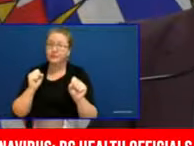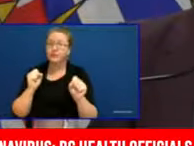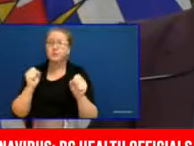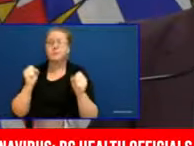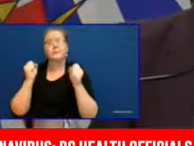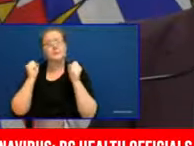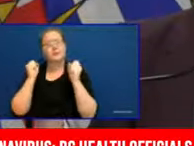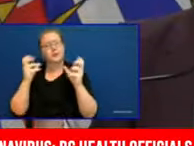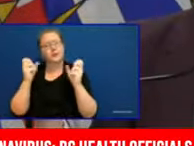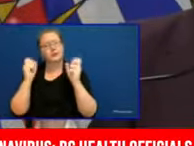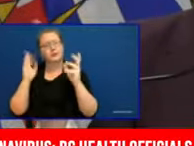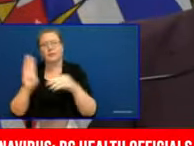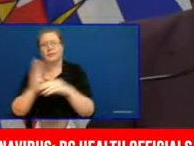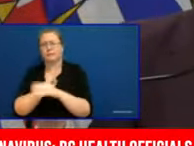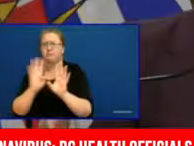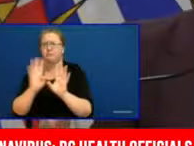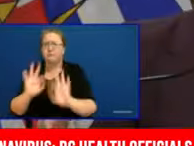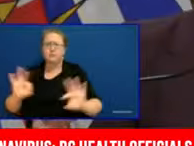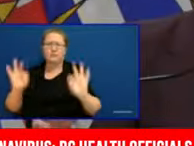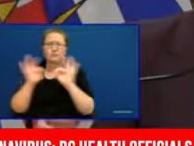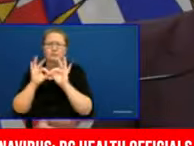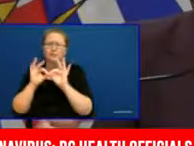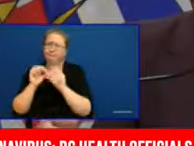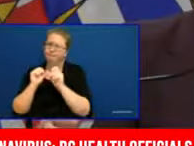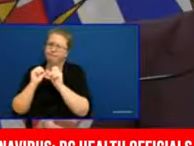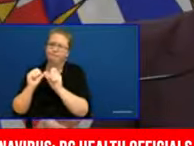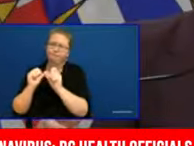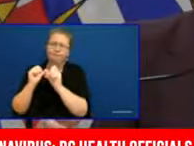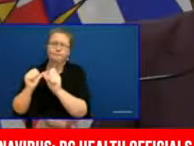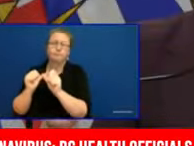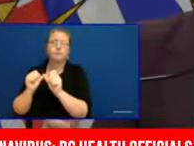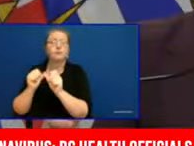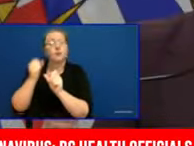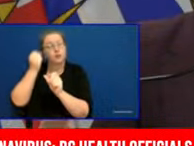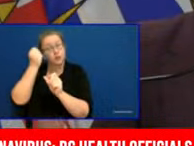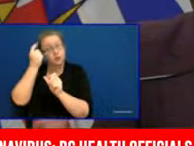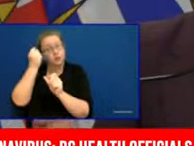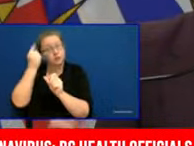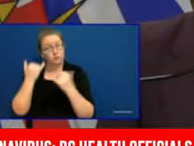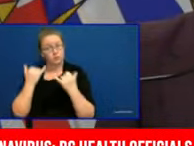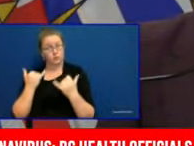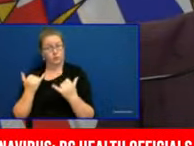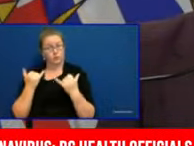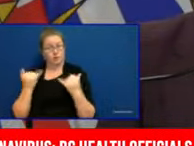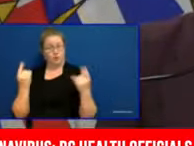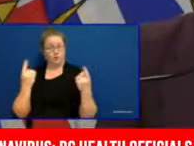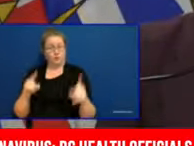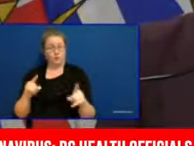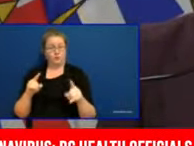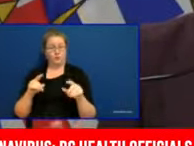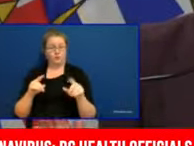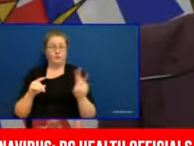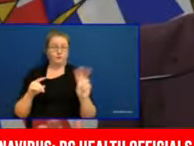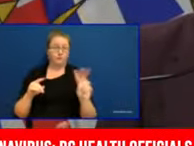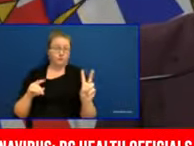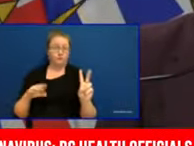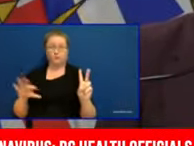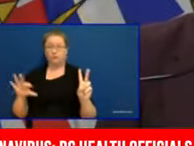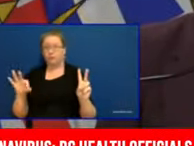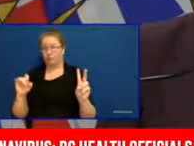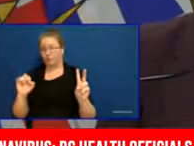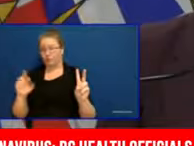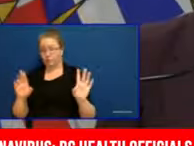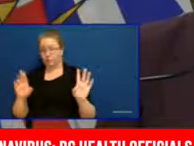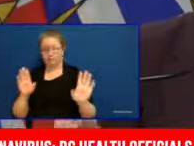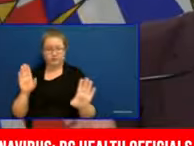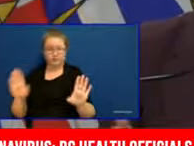more essential businesses, but part of the focus that we have on the orders and on what's going on right now, particularly in Fraser and